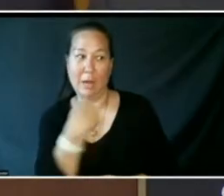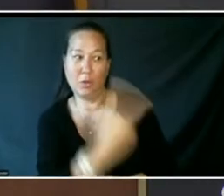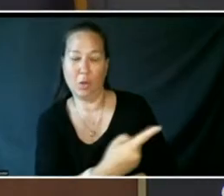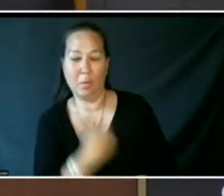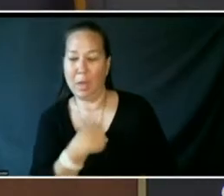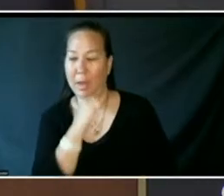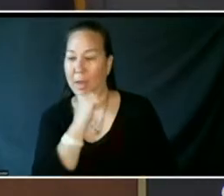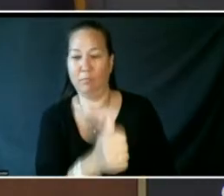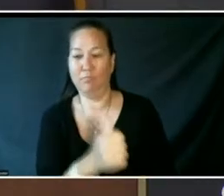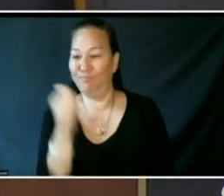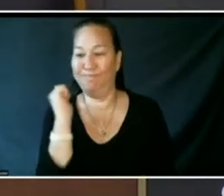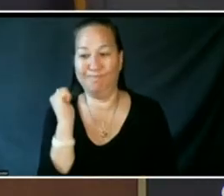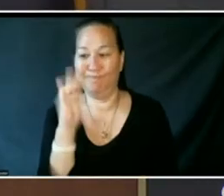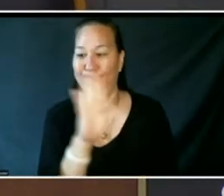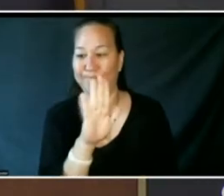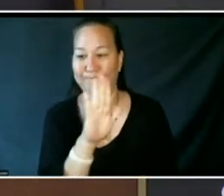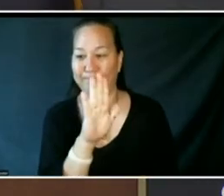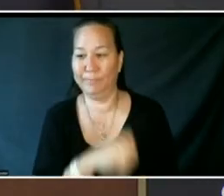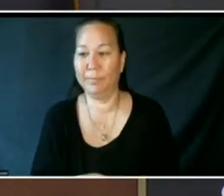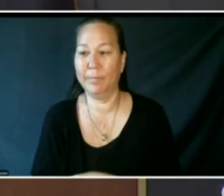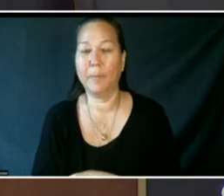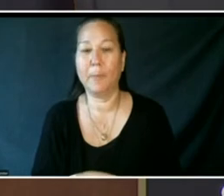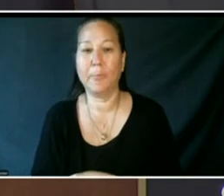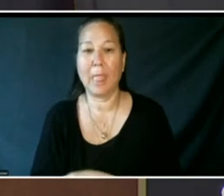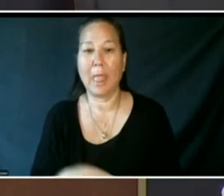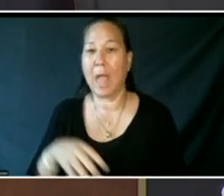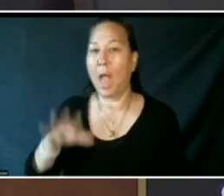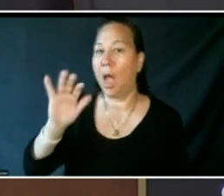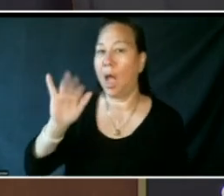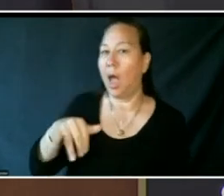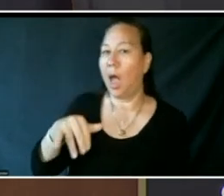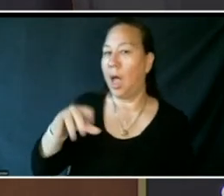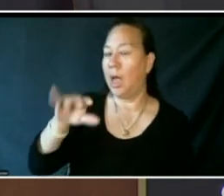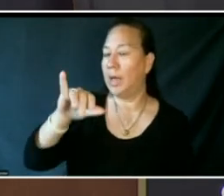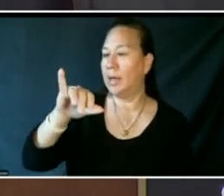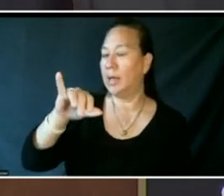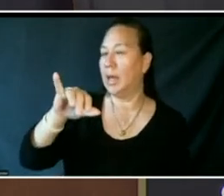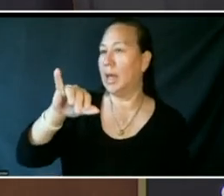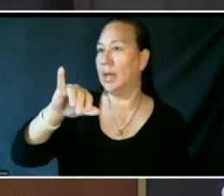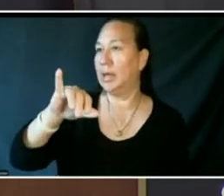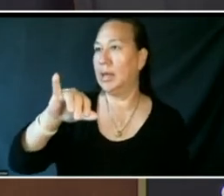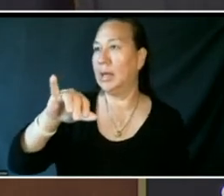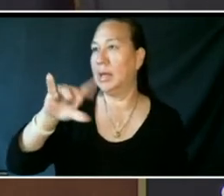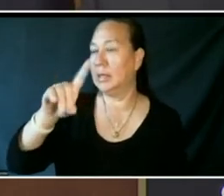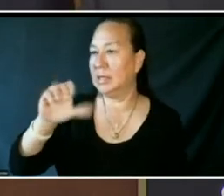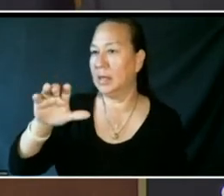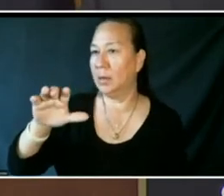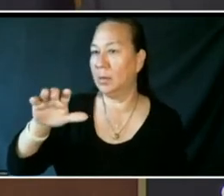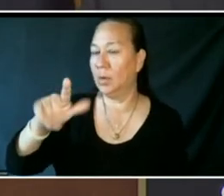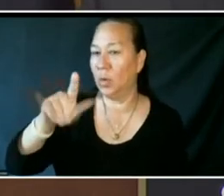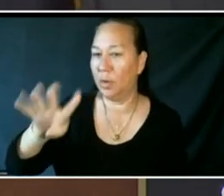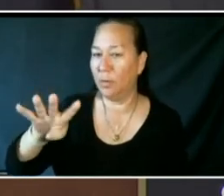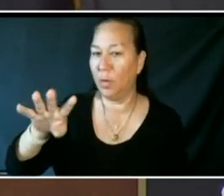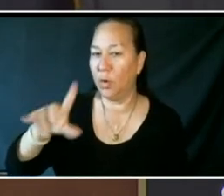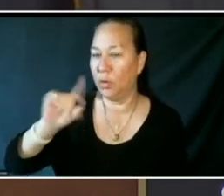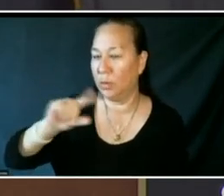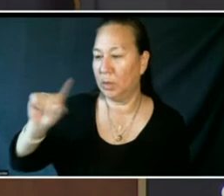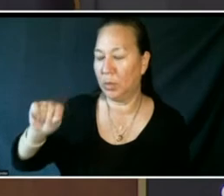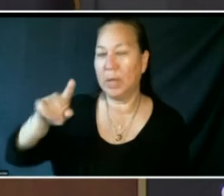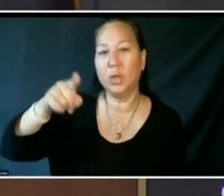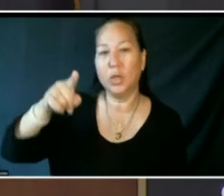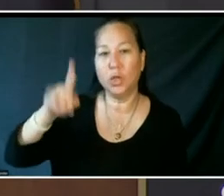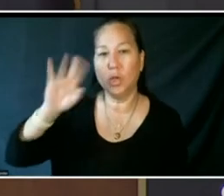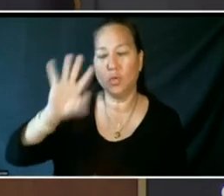Mr. Speaker, on December 4th, 2020, shortly after your meeting with Rudy Giuliani and other allies of President Trump, you released a